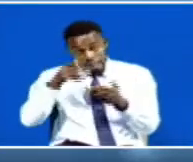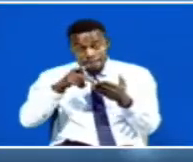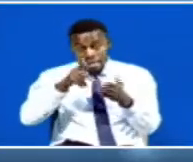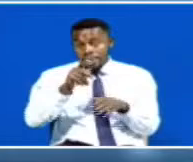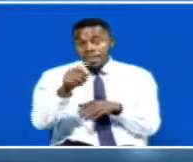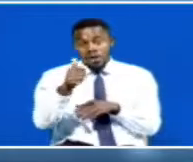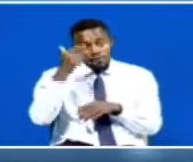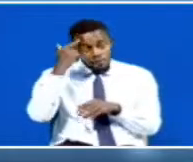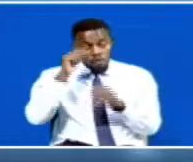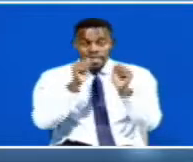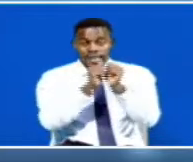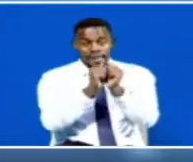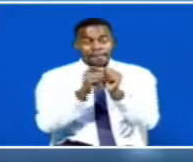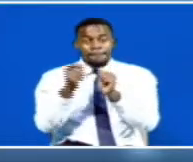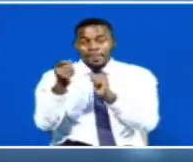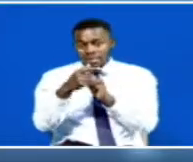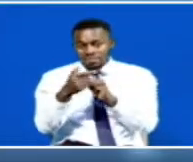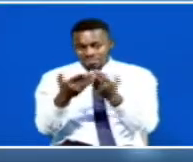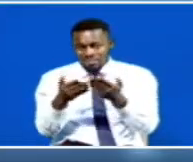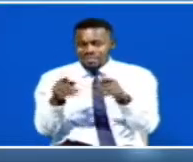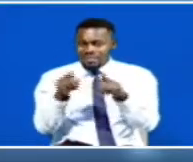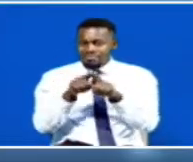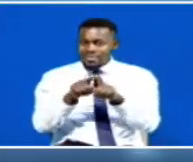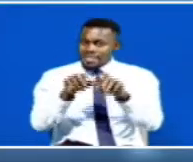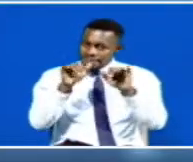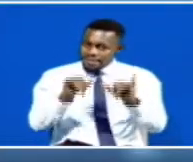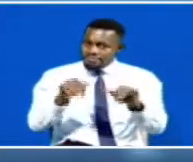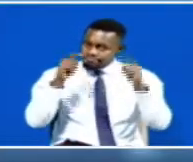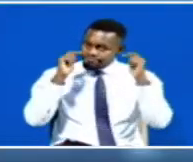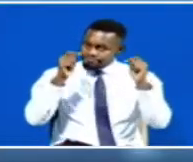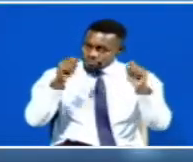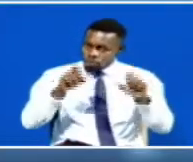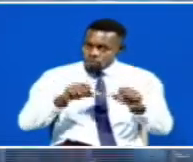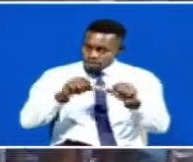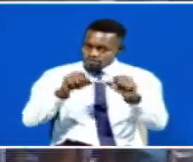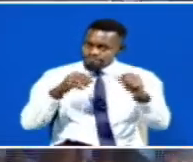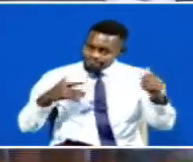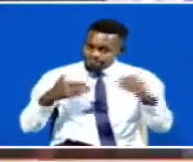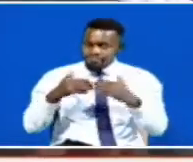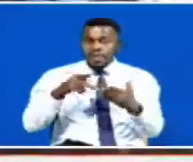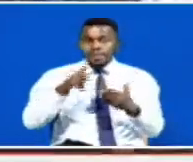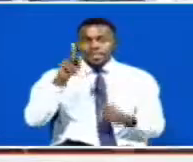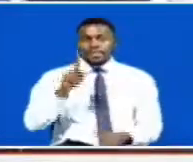their grievances, they have vowed to stay put until they are paid.